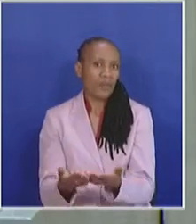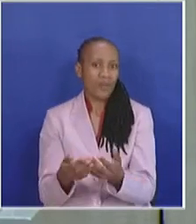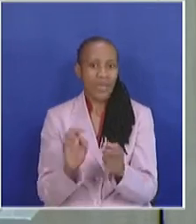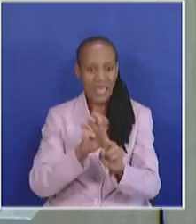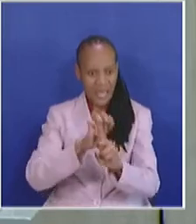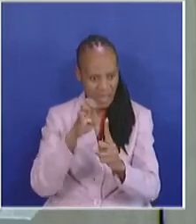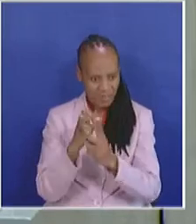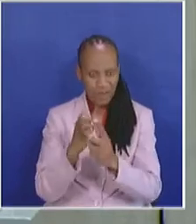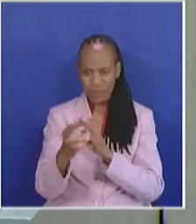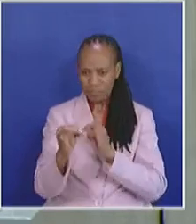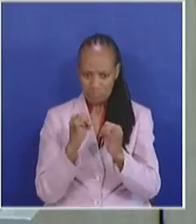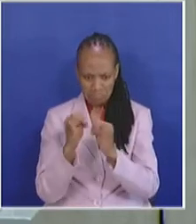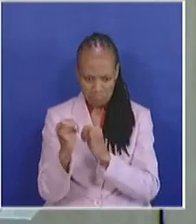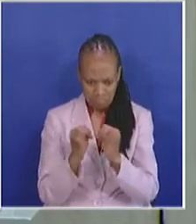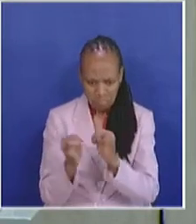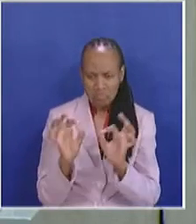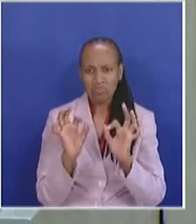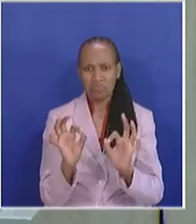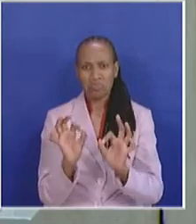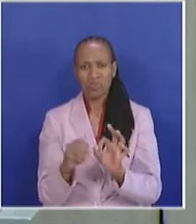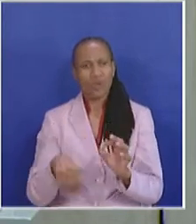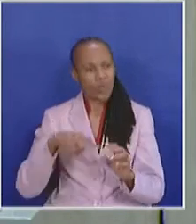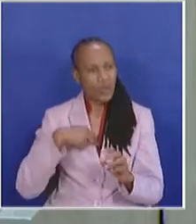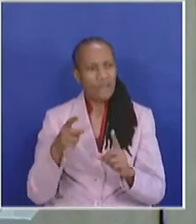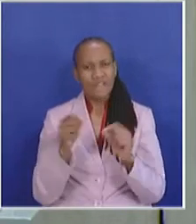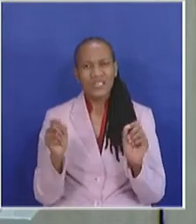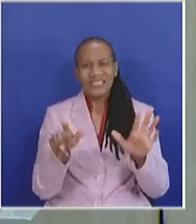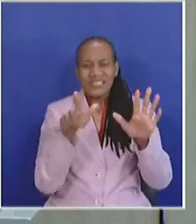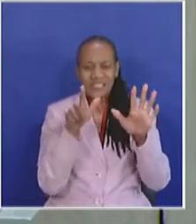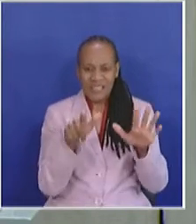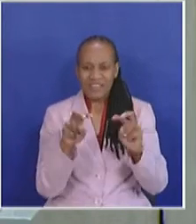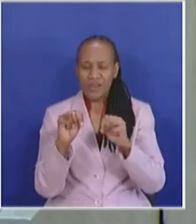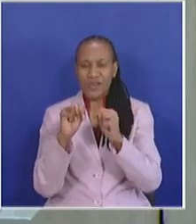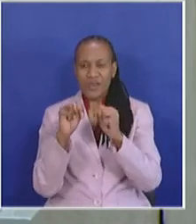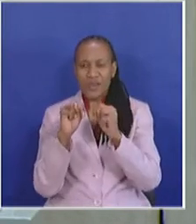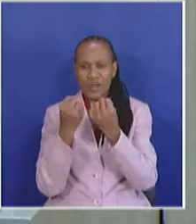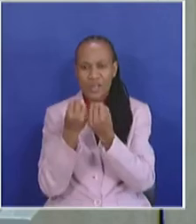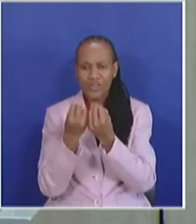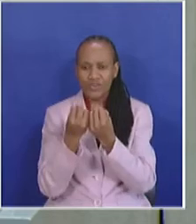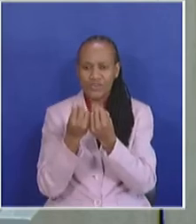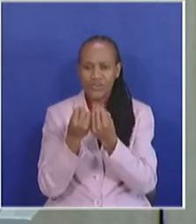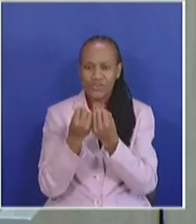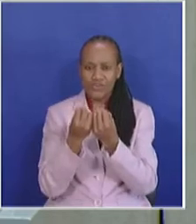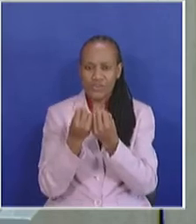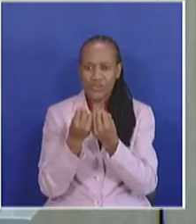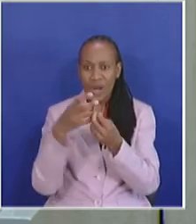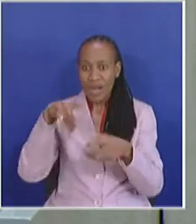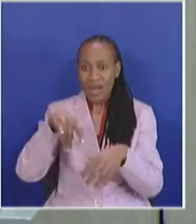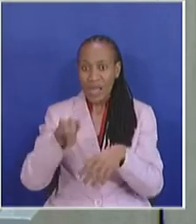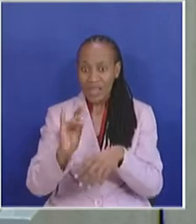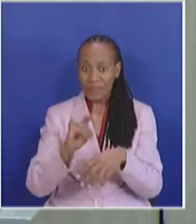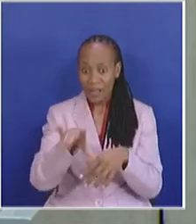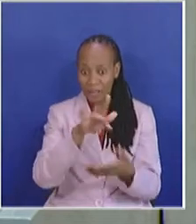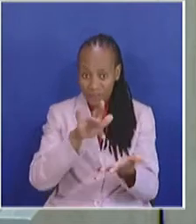we upgraded, refurbished, and rehabilitated our 7 nature reserves. We also implemented the information